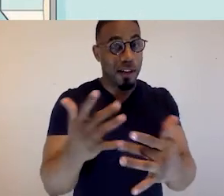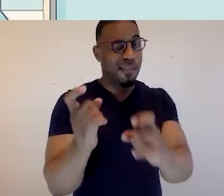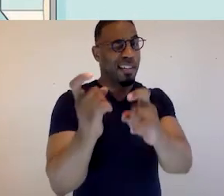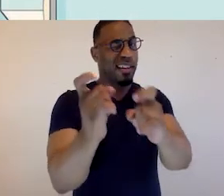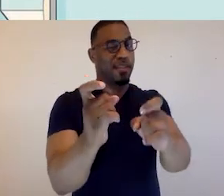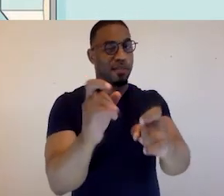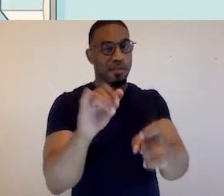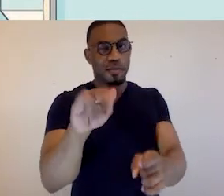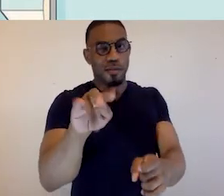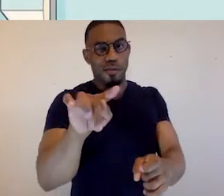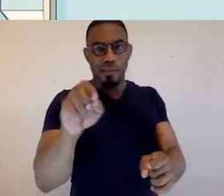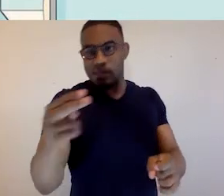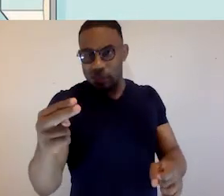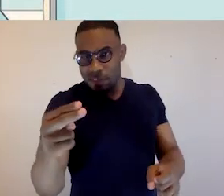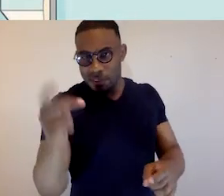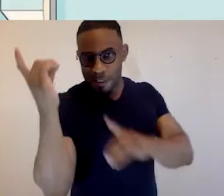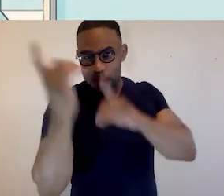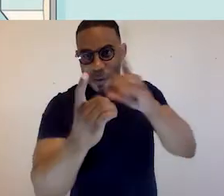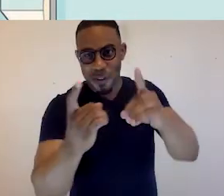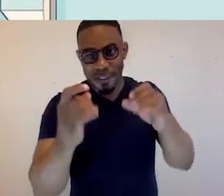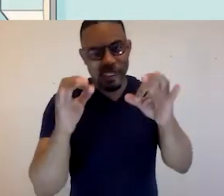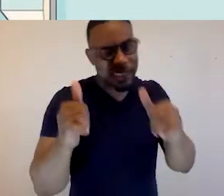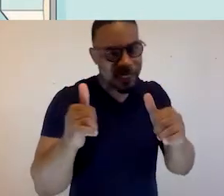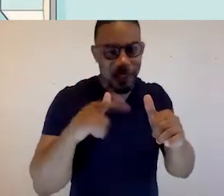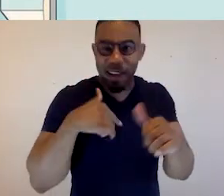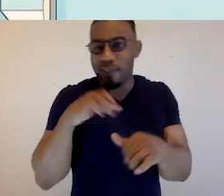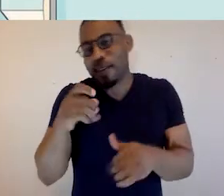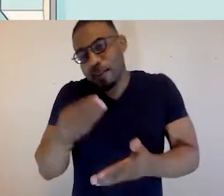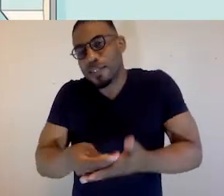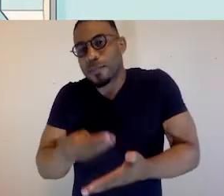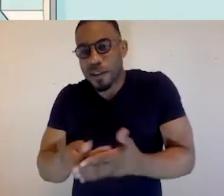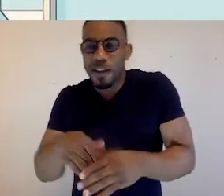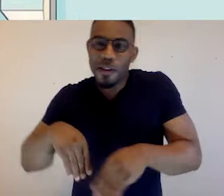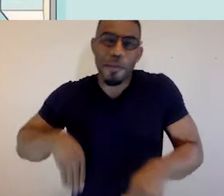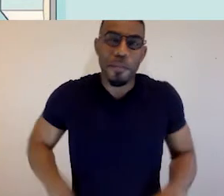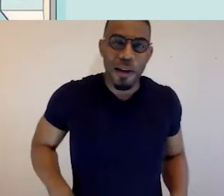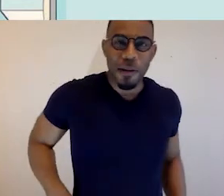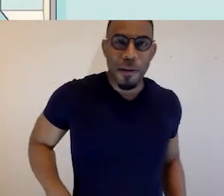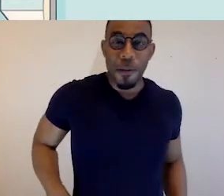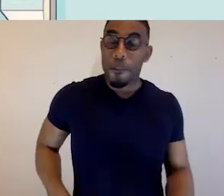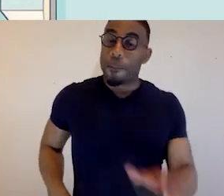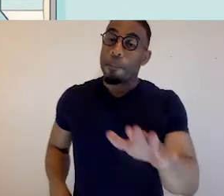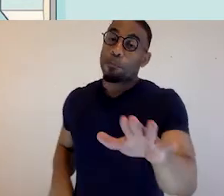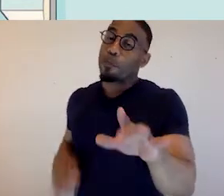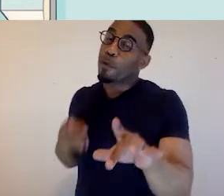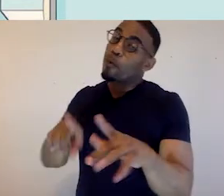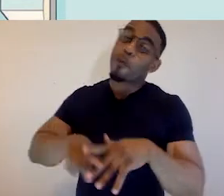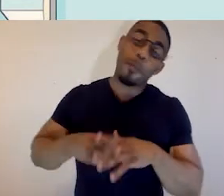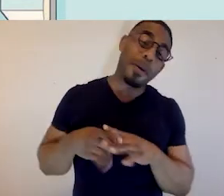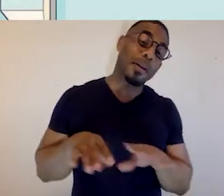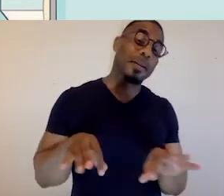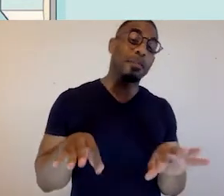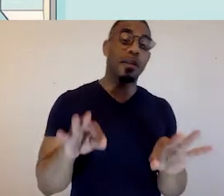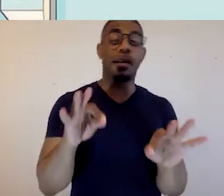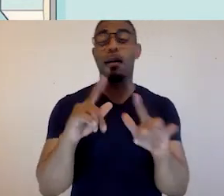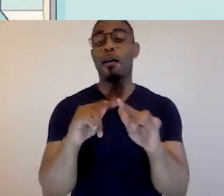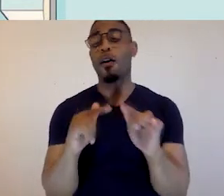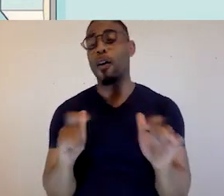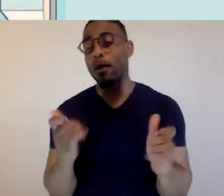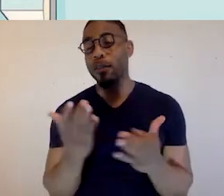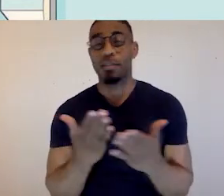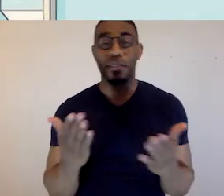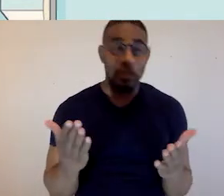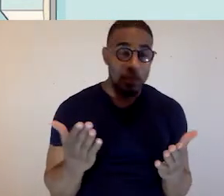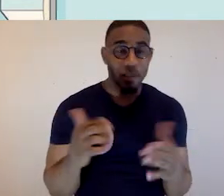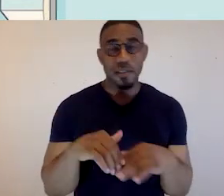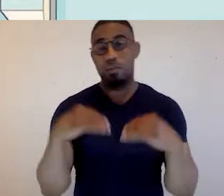you some Juneteenth donations. So you have some extra cash in your pocket. And you begin picking up all sorts of